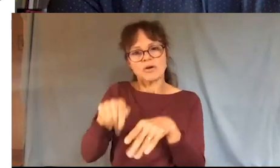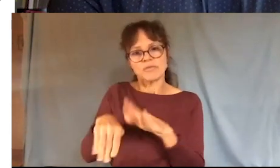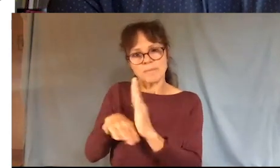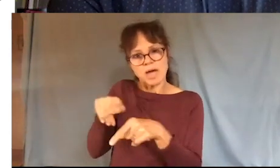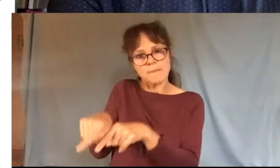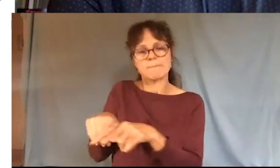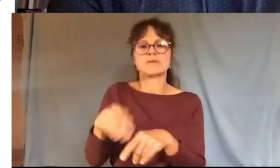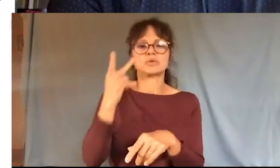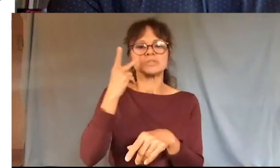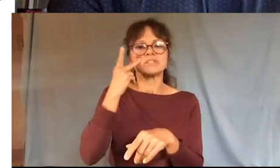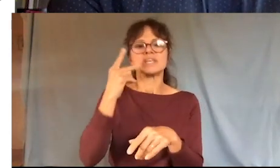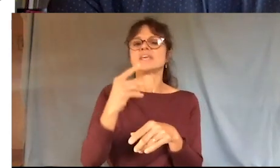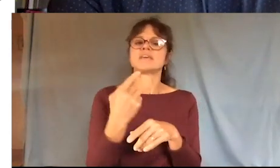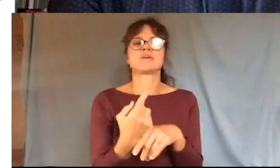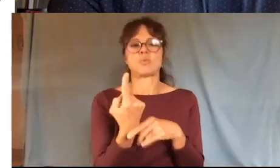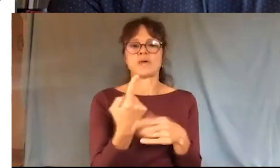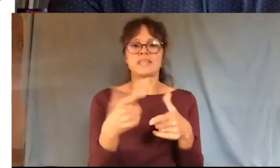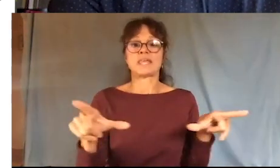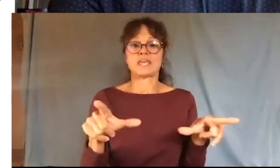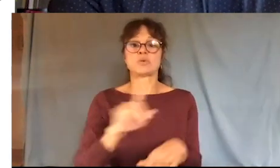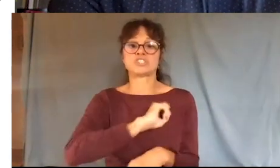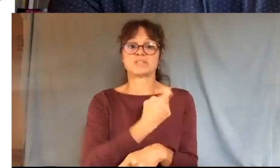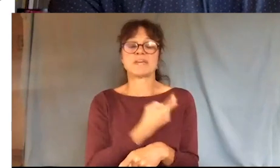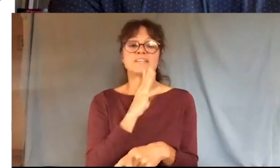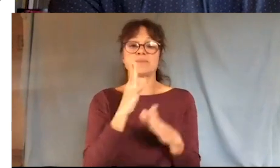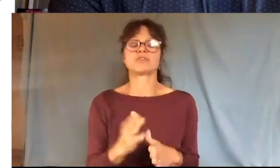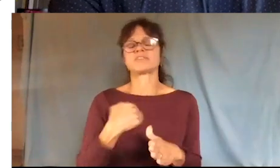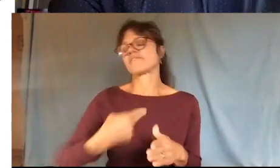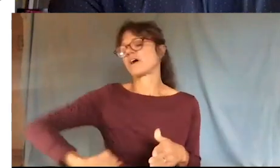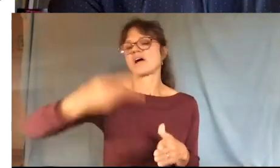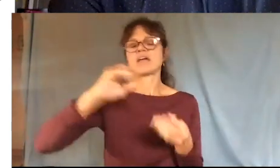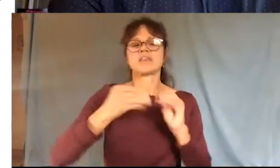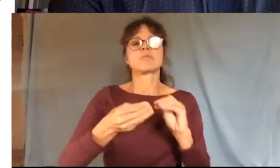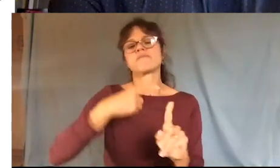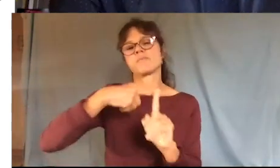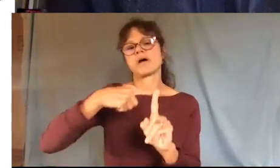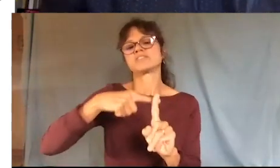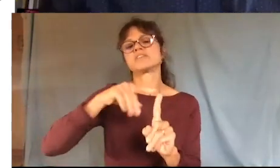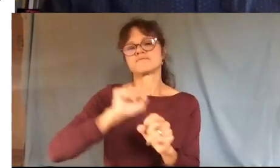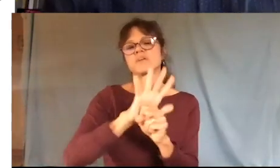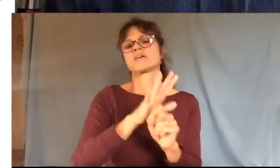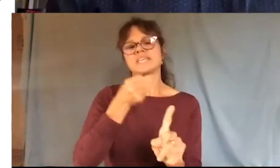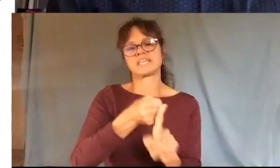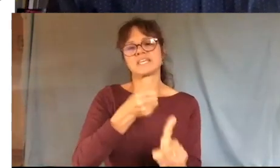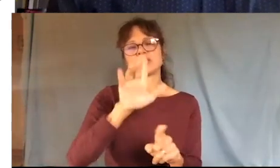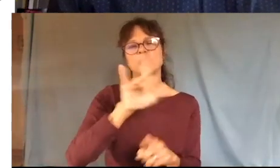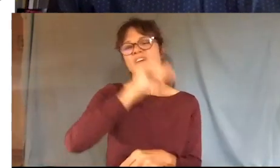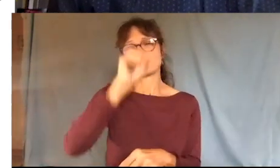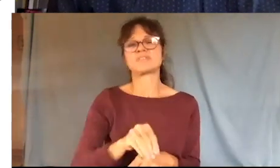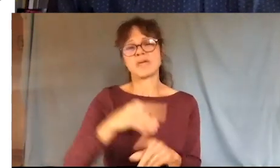that monolingual Spanish speakers had a very high rate of positive cases. It was 25% positive case